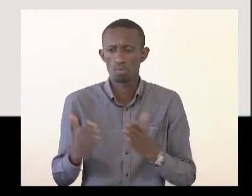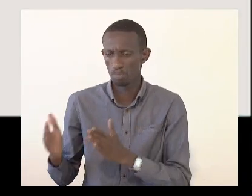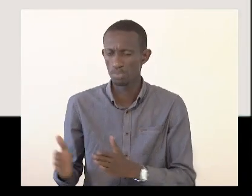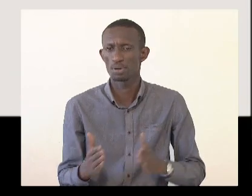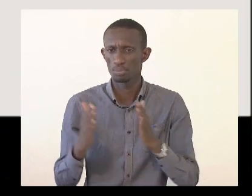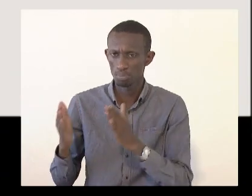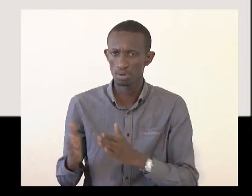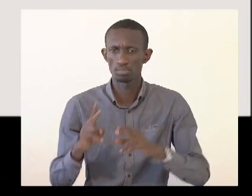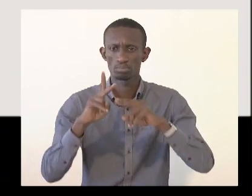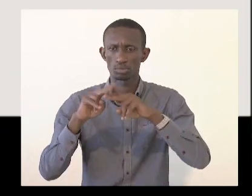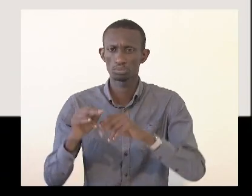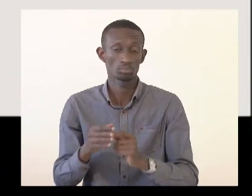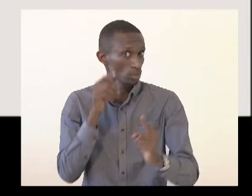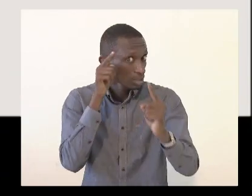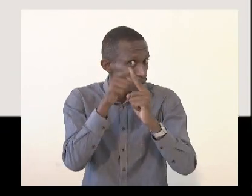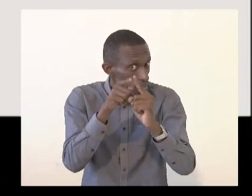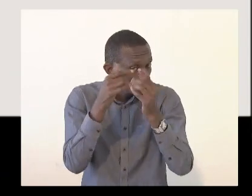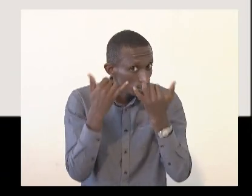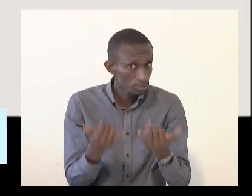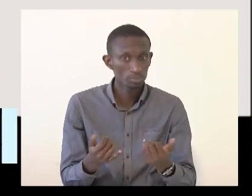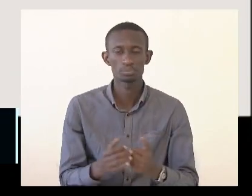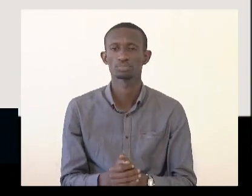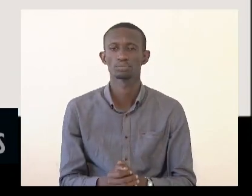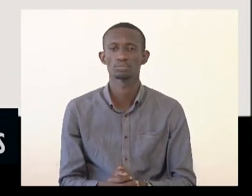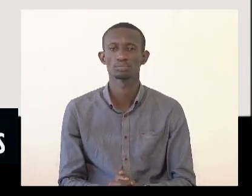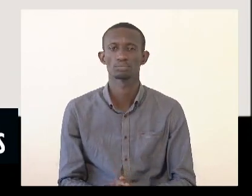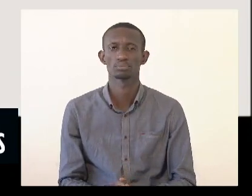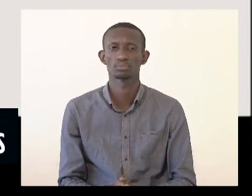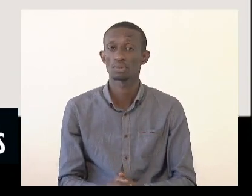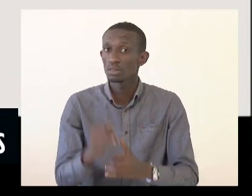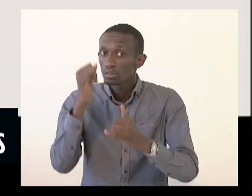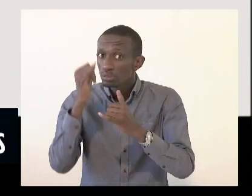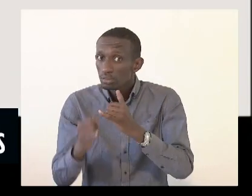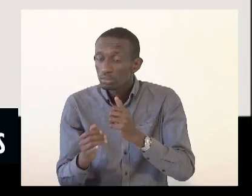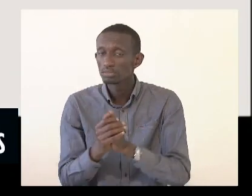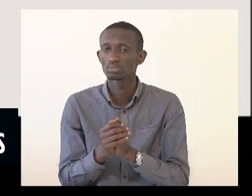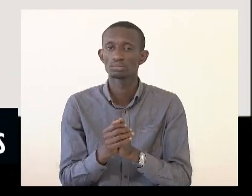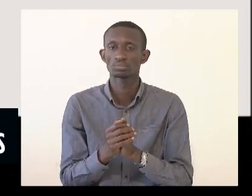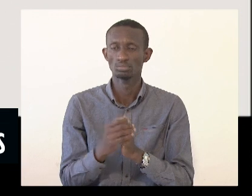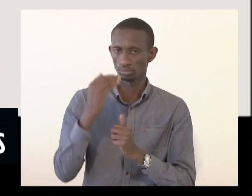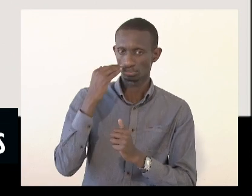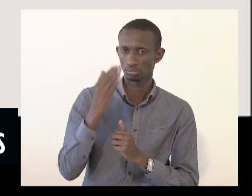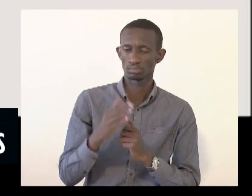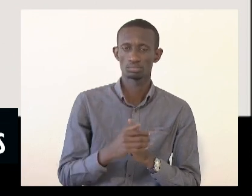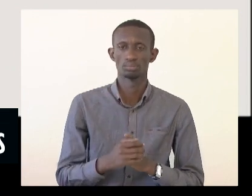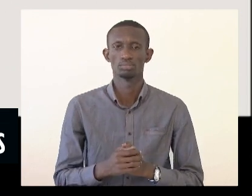Here we have the objectives of our lesson, and at the end of this lesson, you should be able